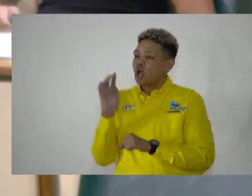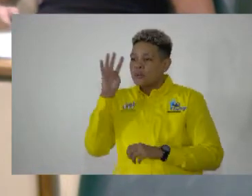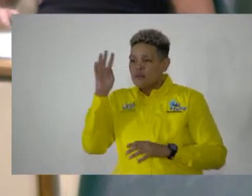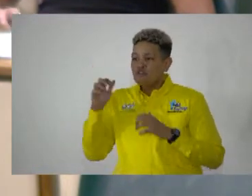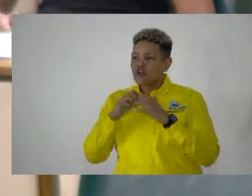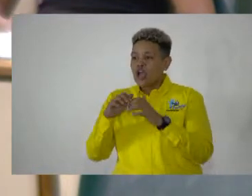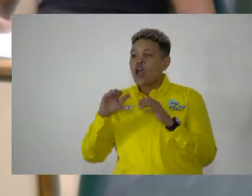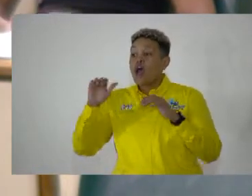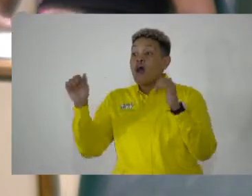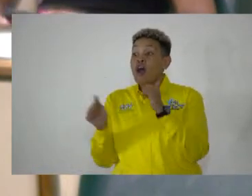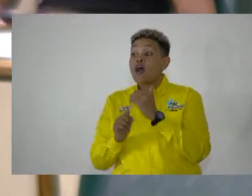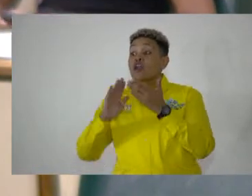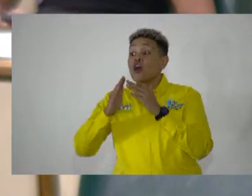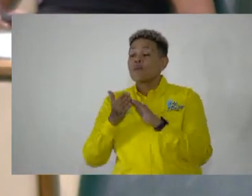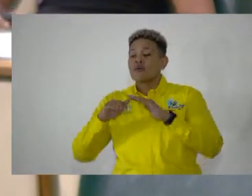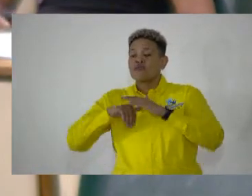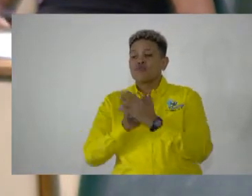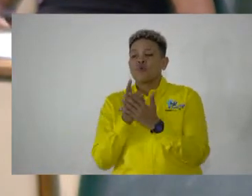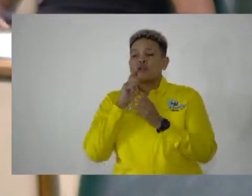Renewal Department.